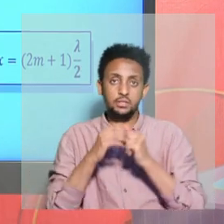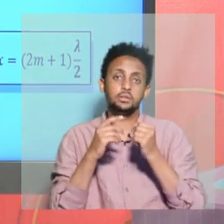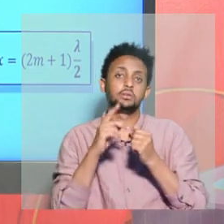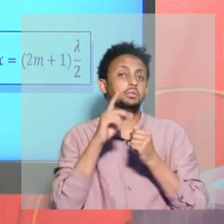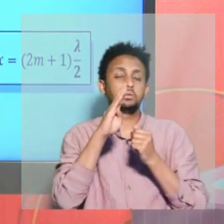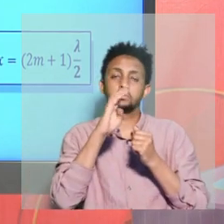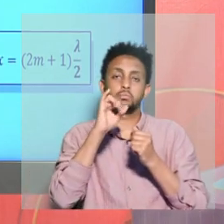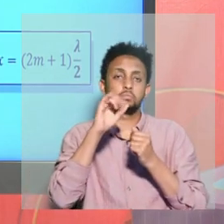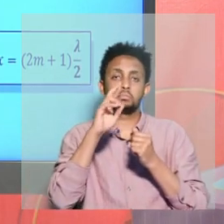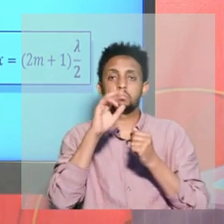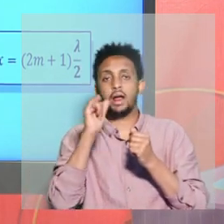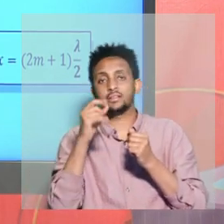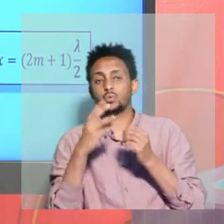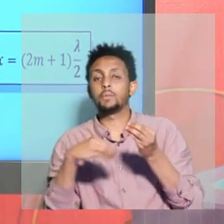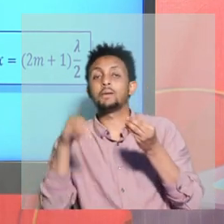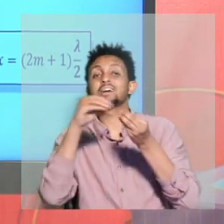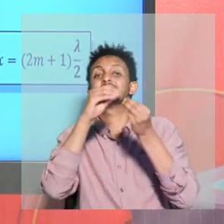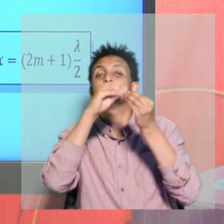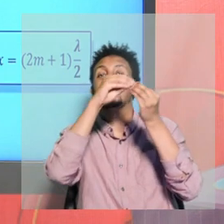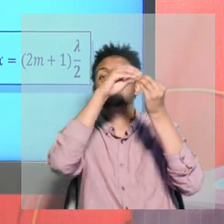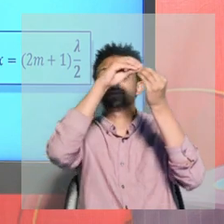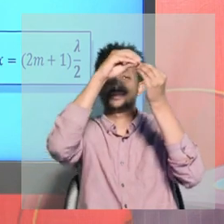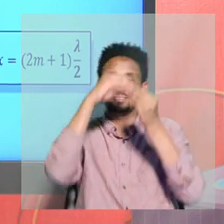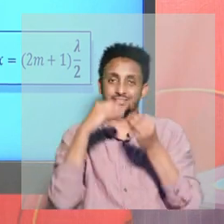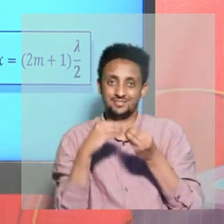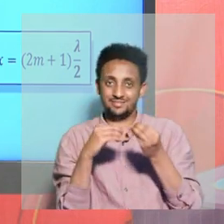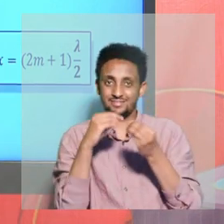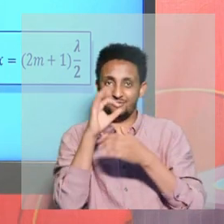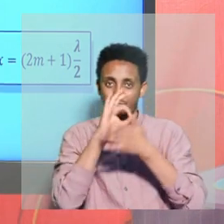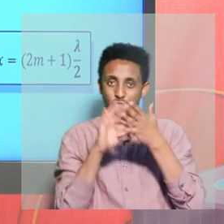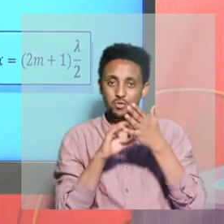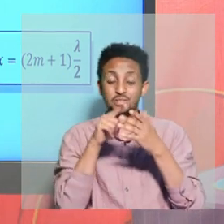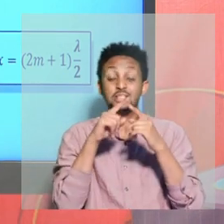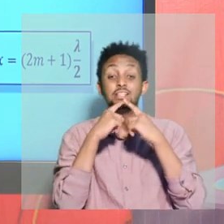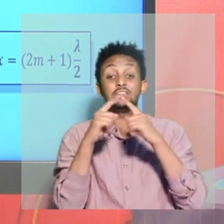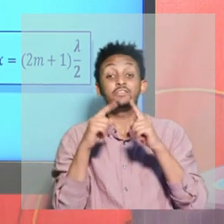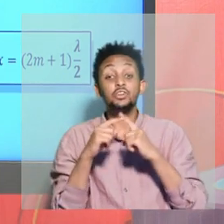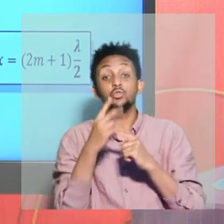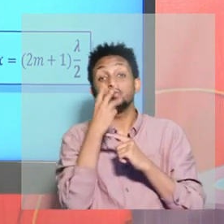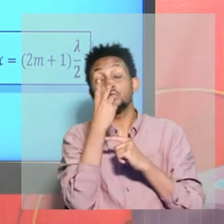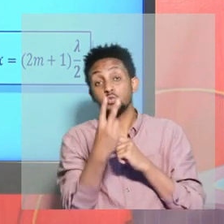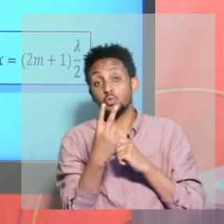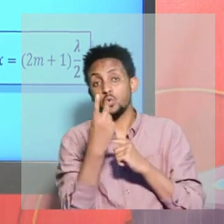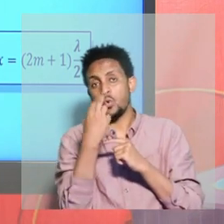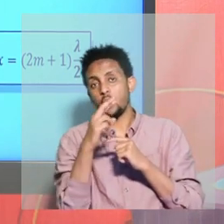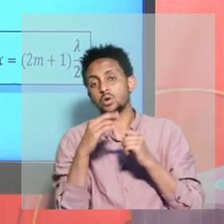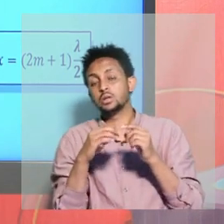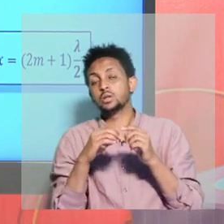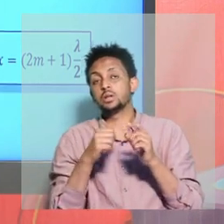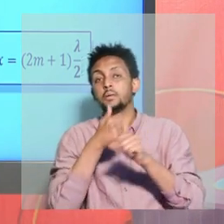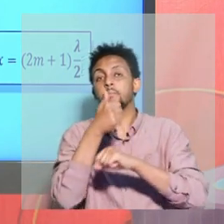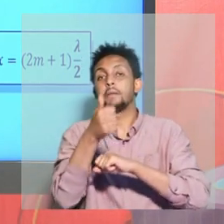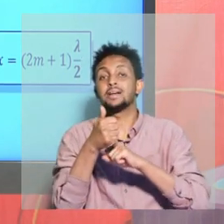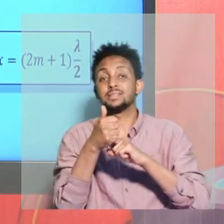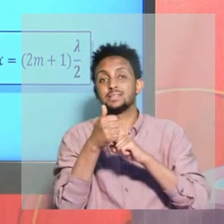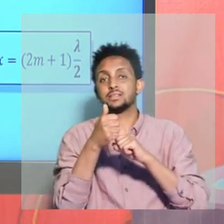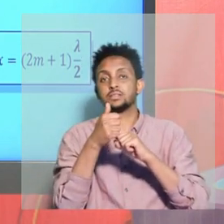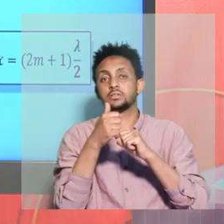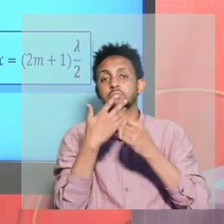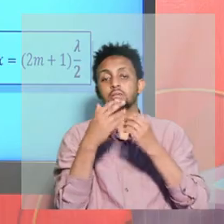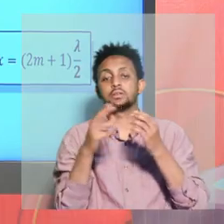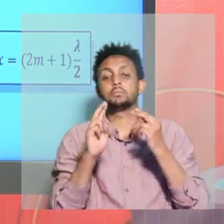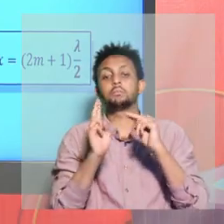brighter spot or maximized format. Whereas, if the difference of the two or the path difference is the